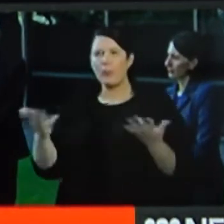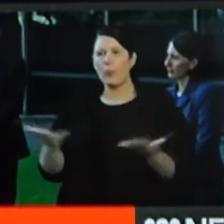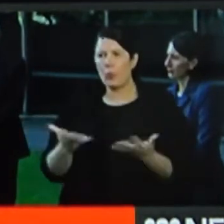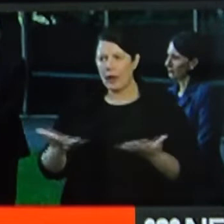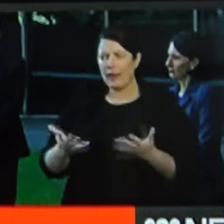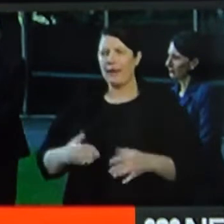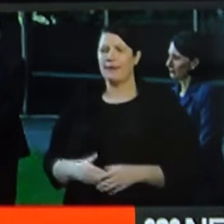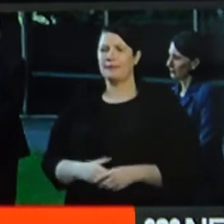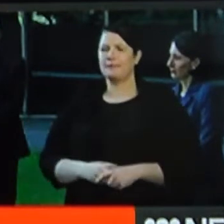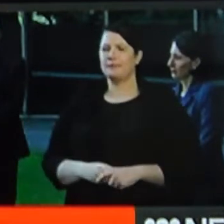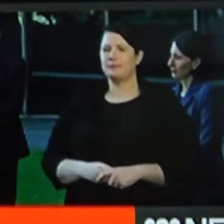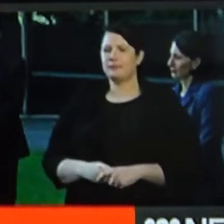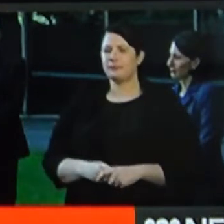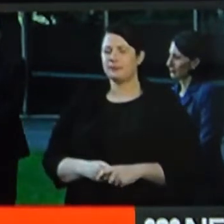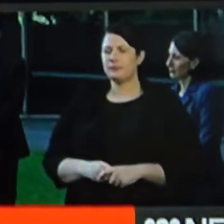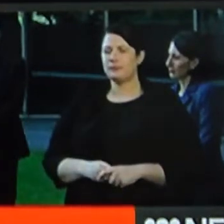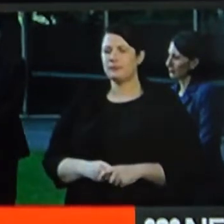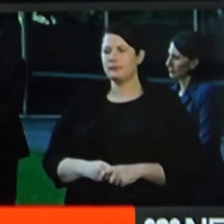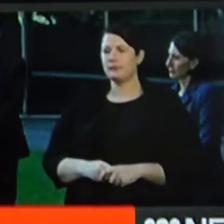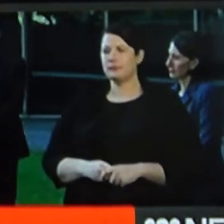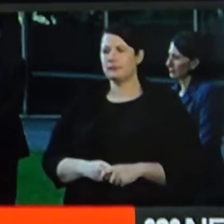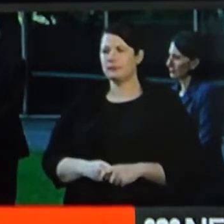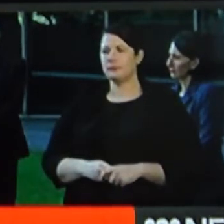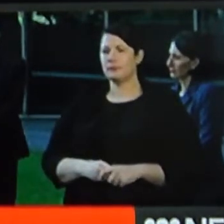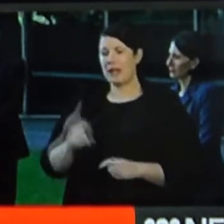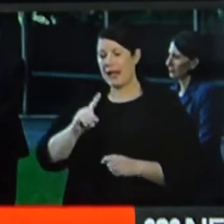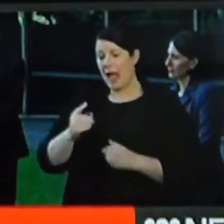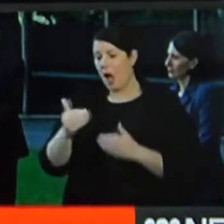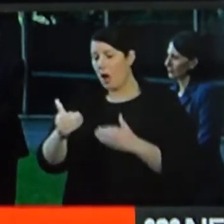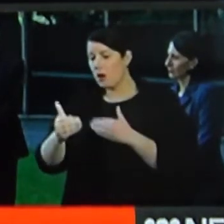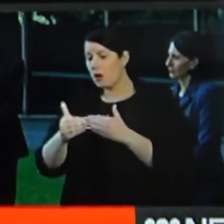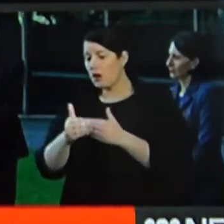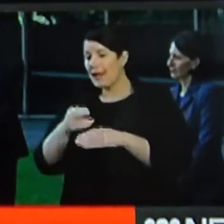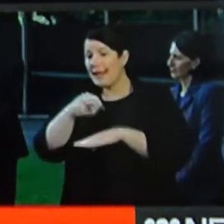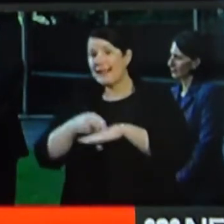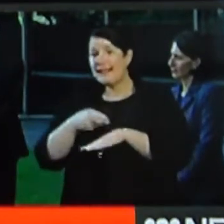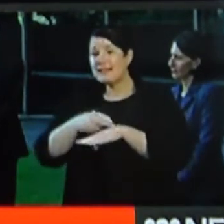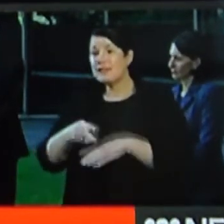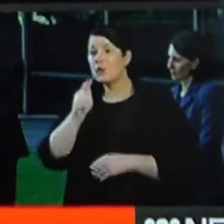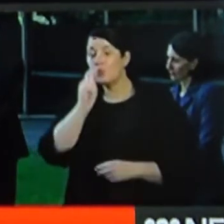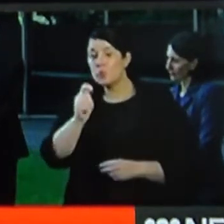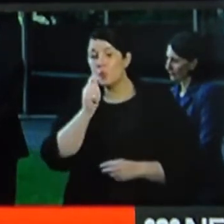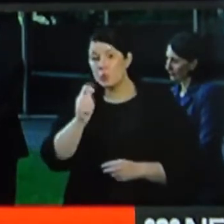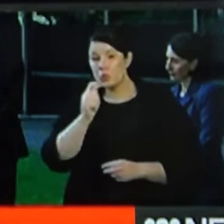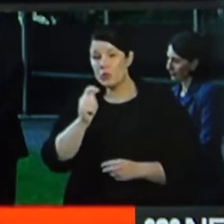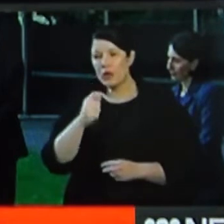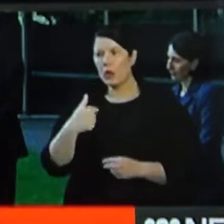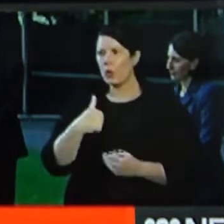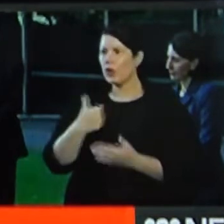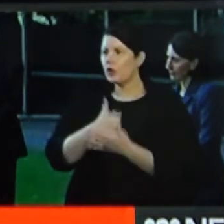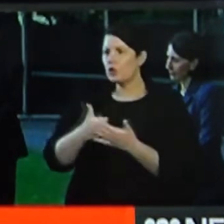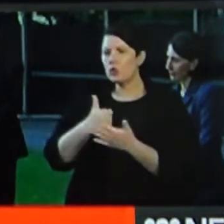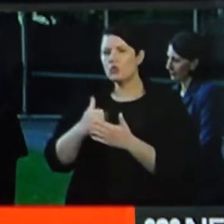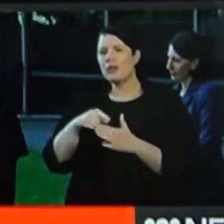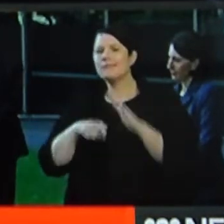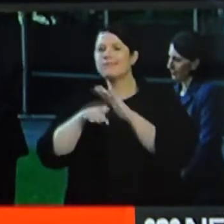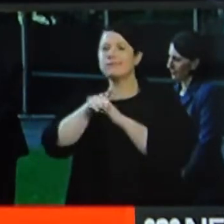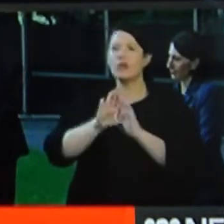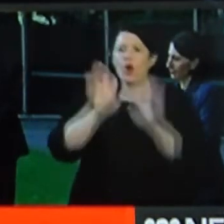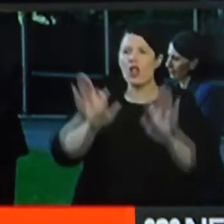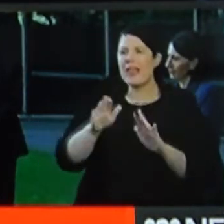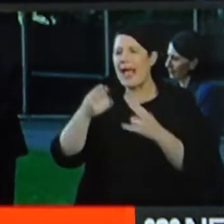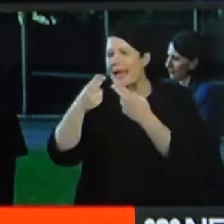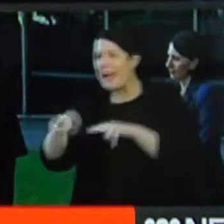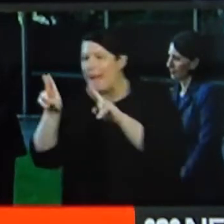those cases. But as we approach the Easter holidays and the time when we might usually see movements of people